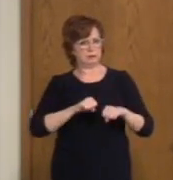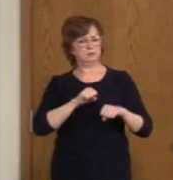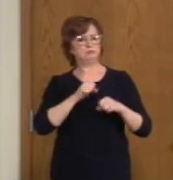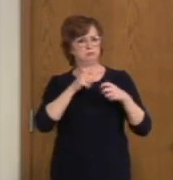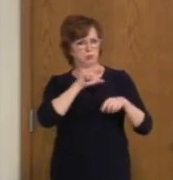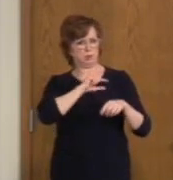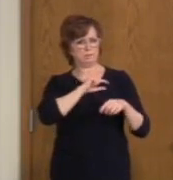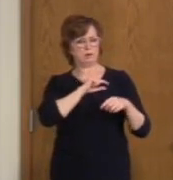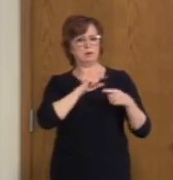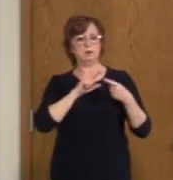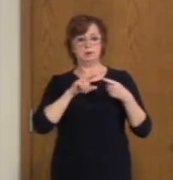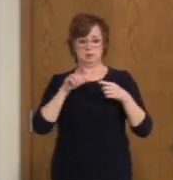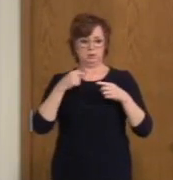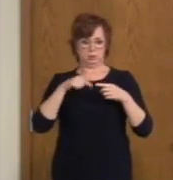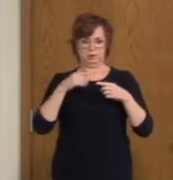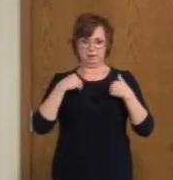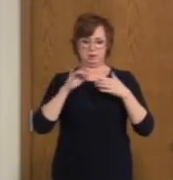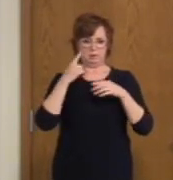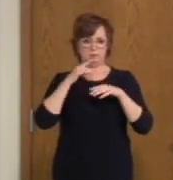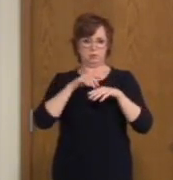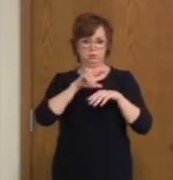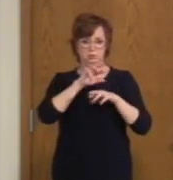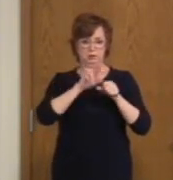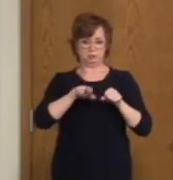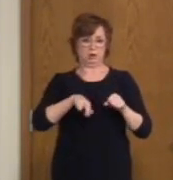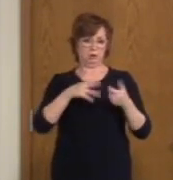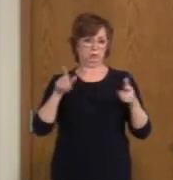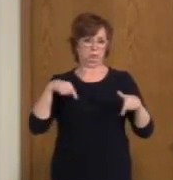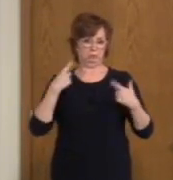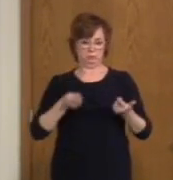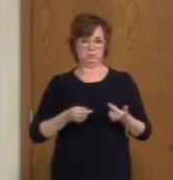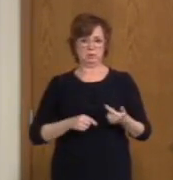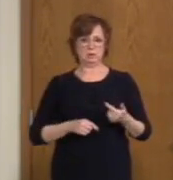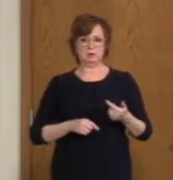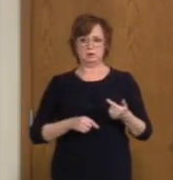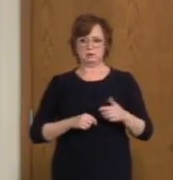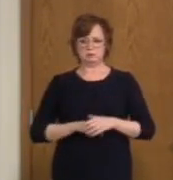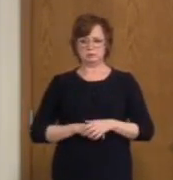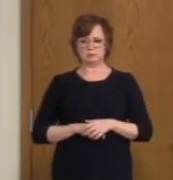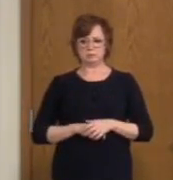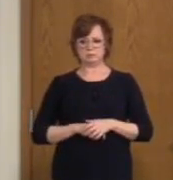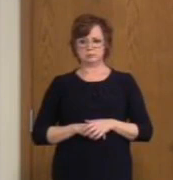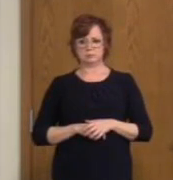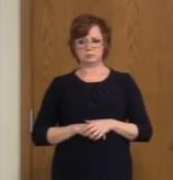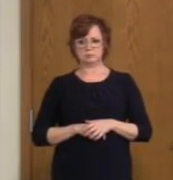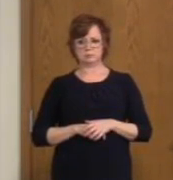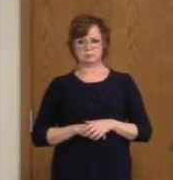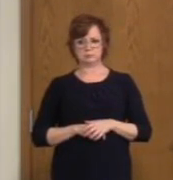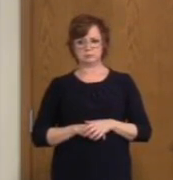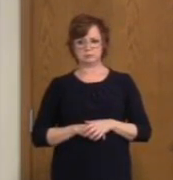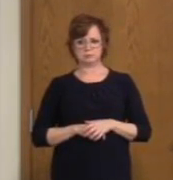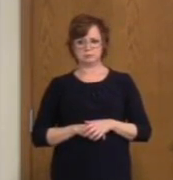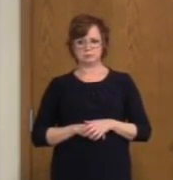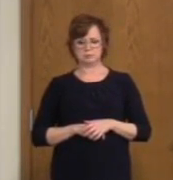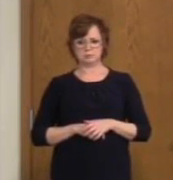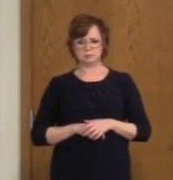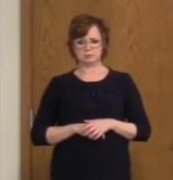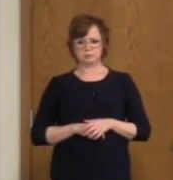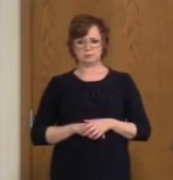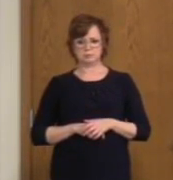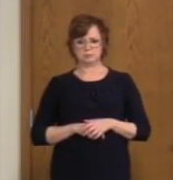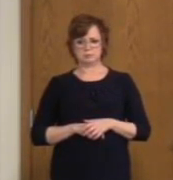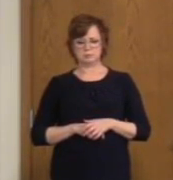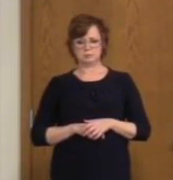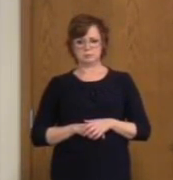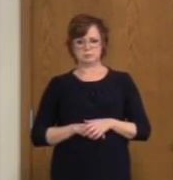used in Regina. And we have to remember that despite the rare signal, in Regina, I have no doubt that just